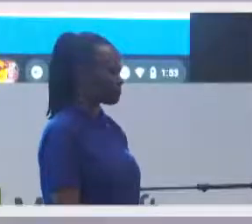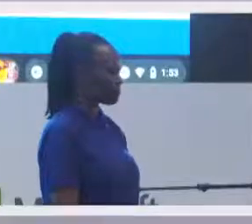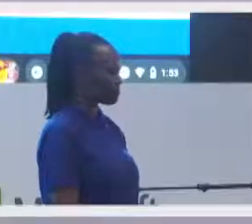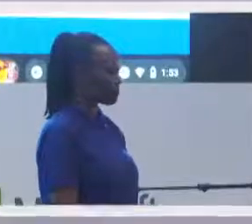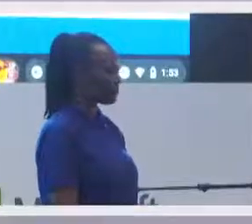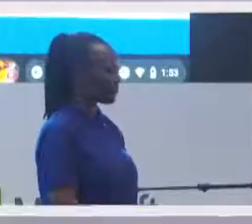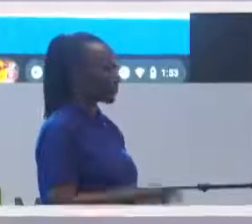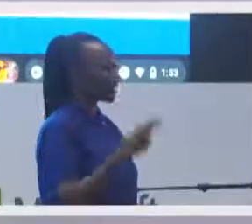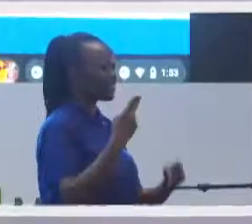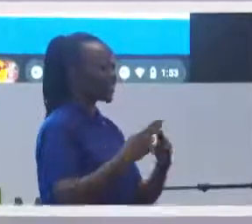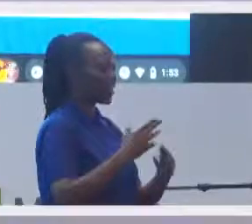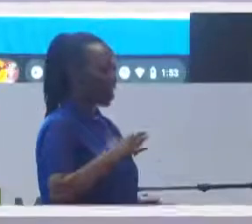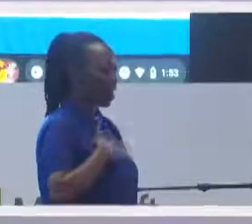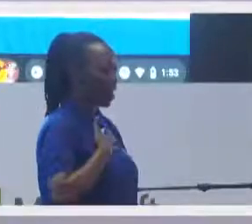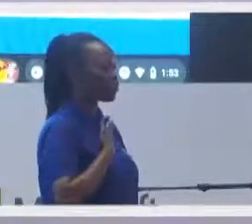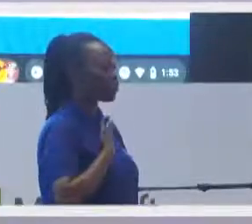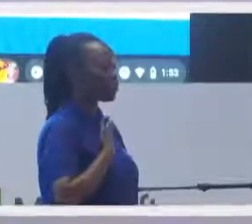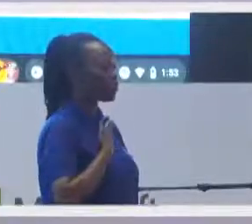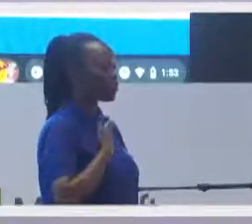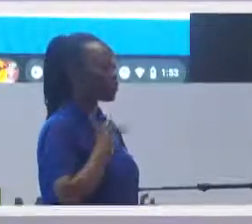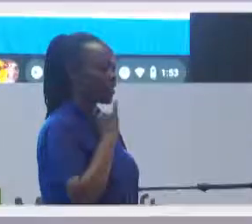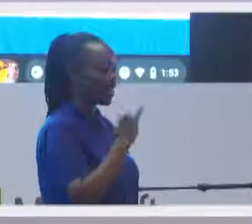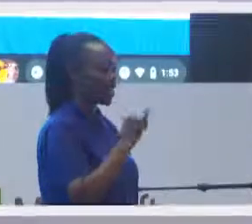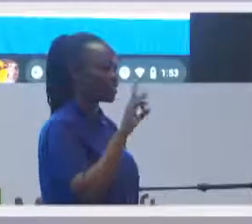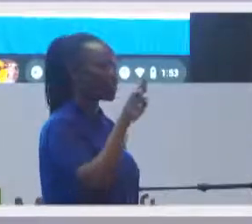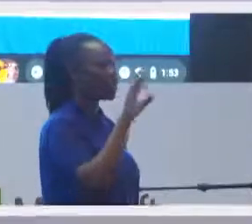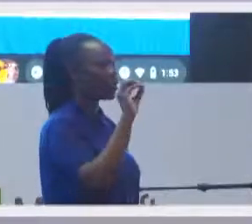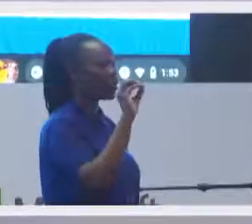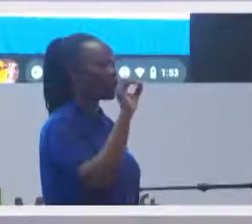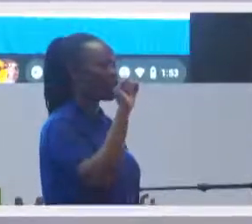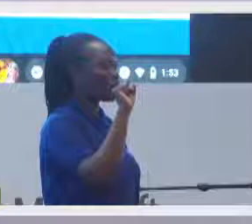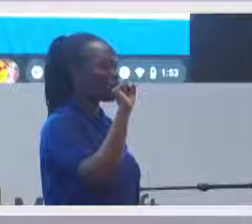Jina langu ni Rose.